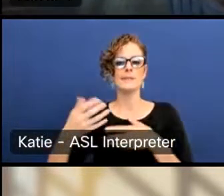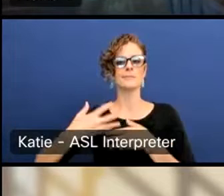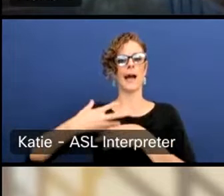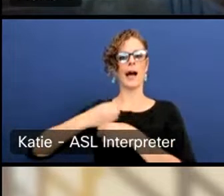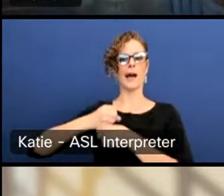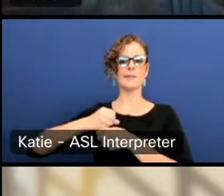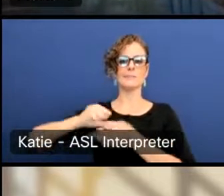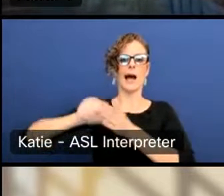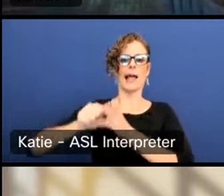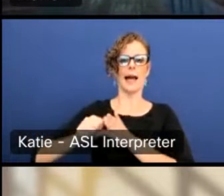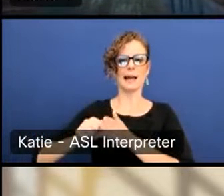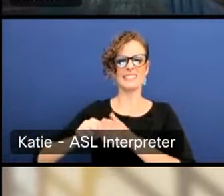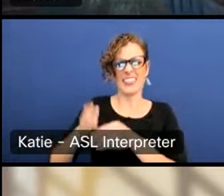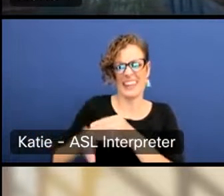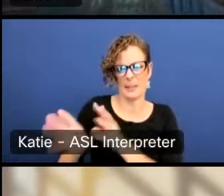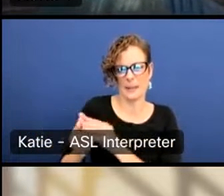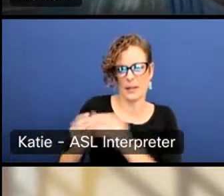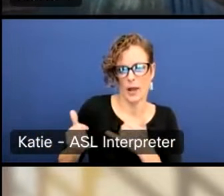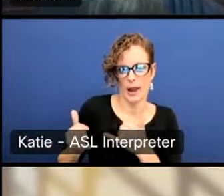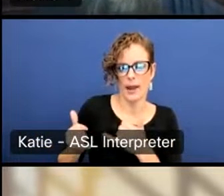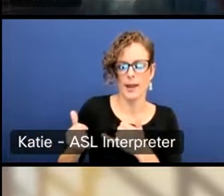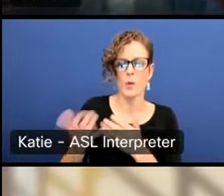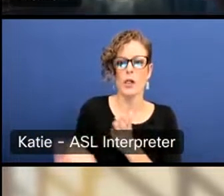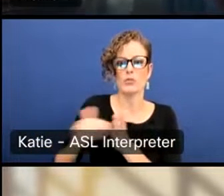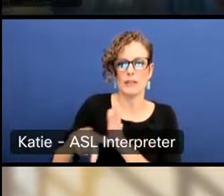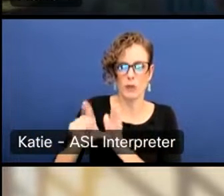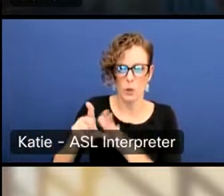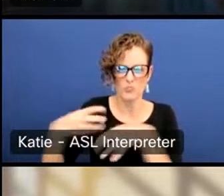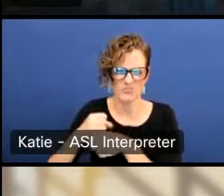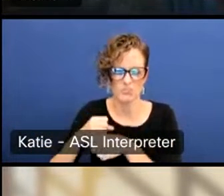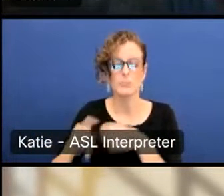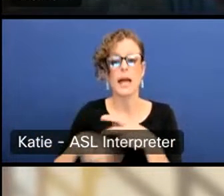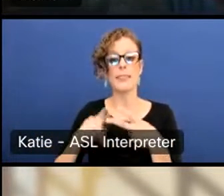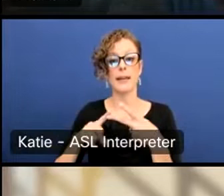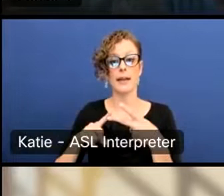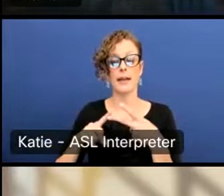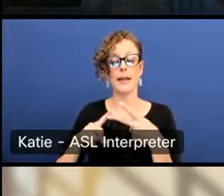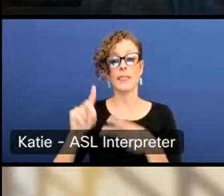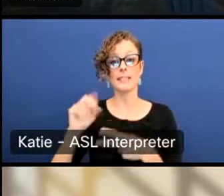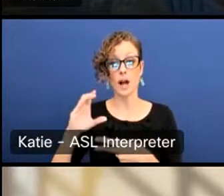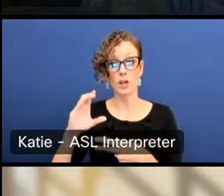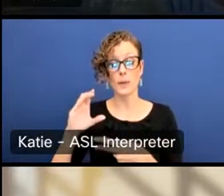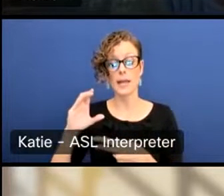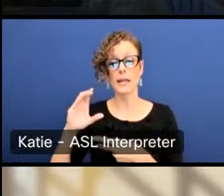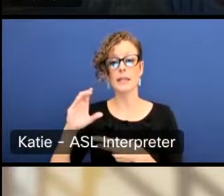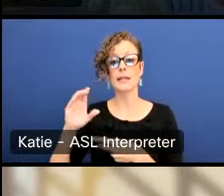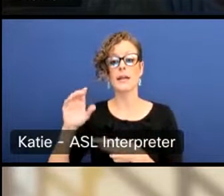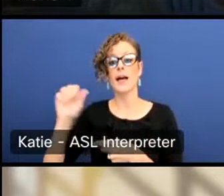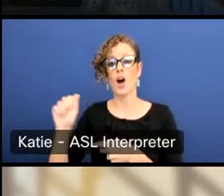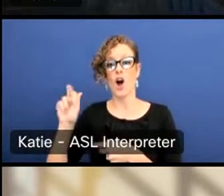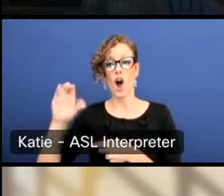of this meeting today, and then we can give you I think what would be very helpful is the document that was created by the Acrc